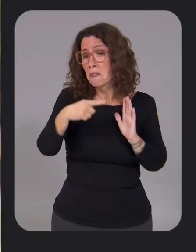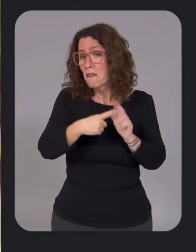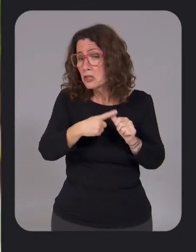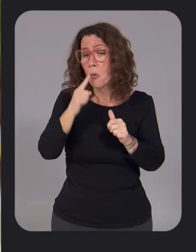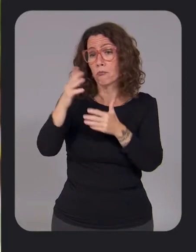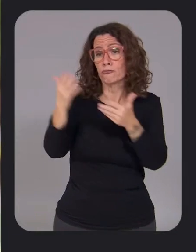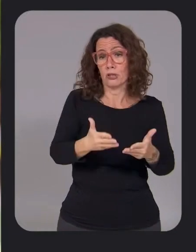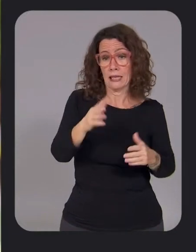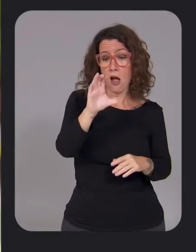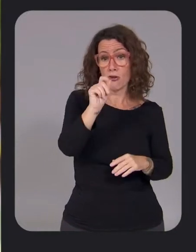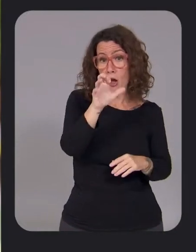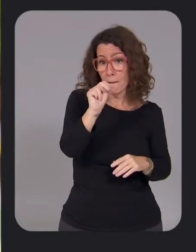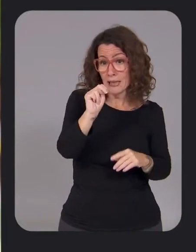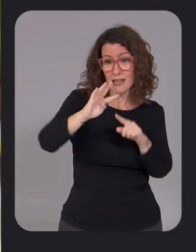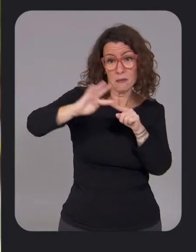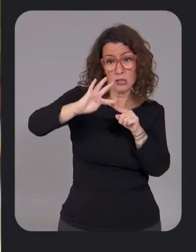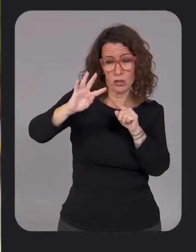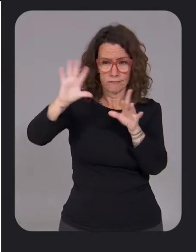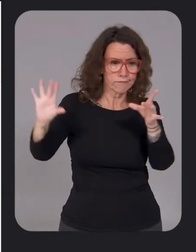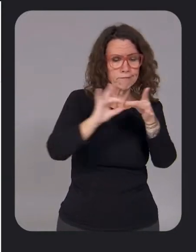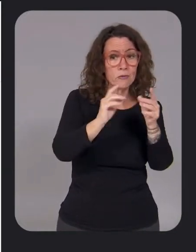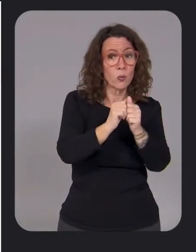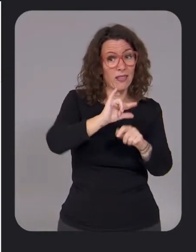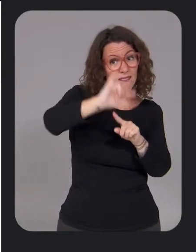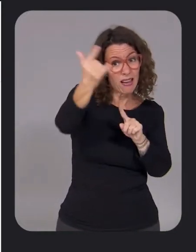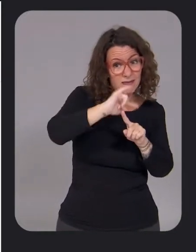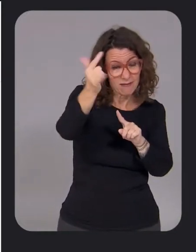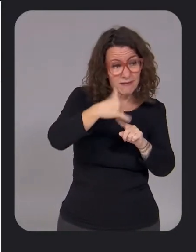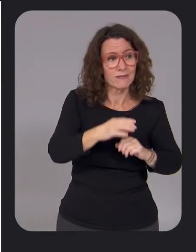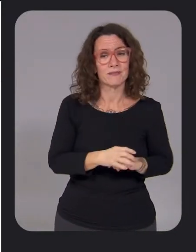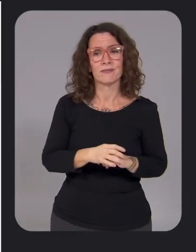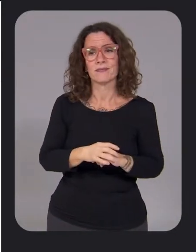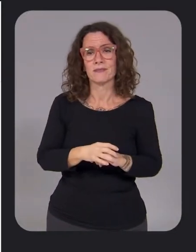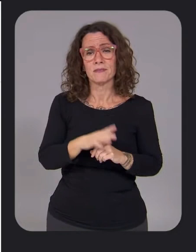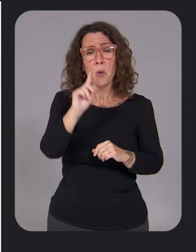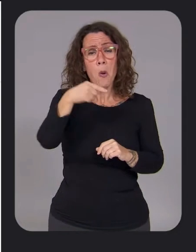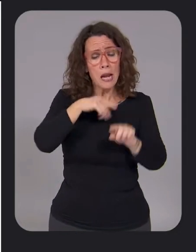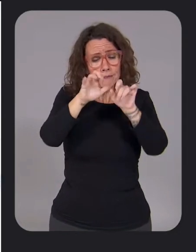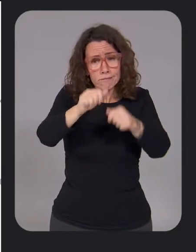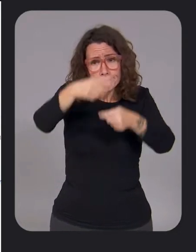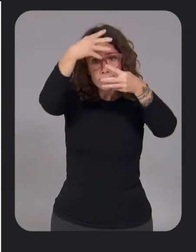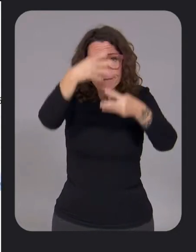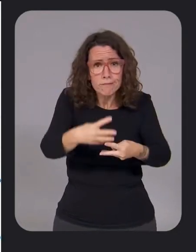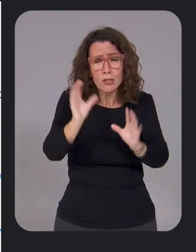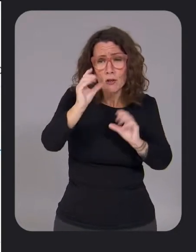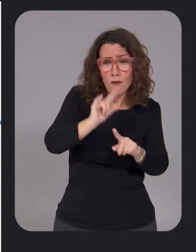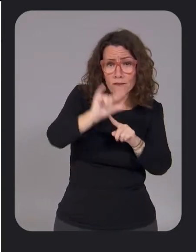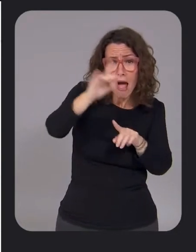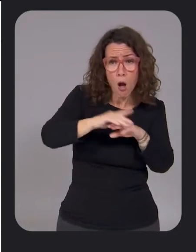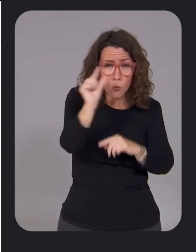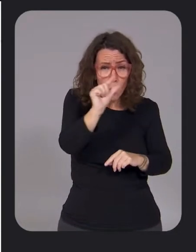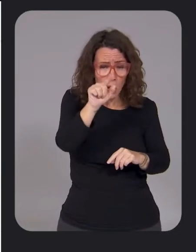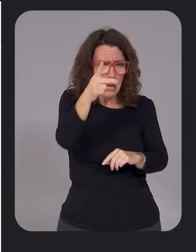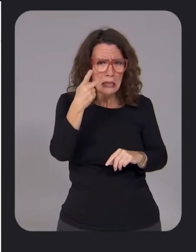on carbon emissions directly into Google Flights. When travelers search for flights on Google, they'll see the associated CO2 emissions